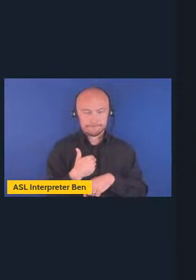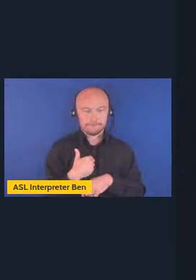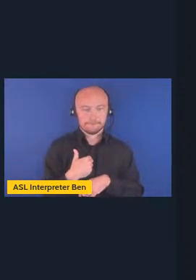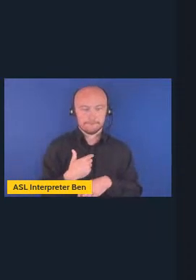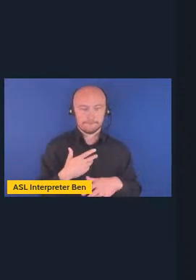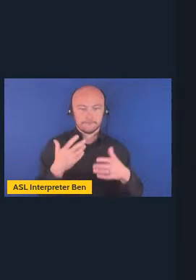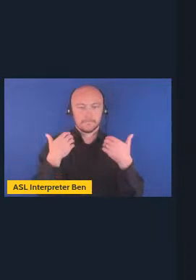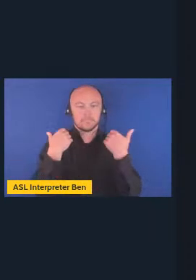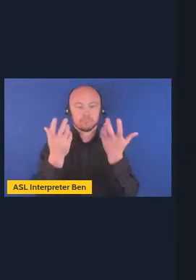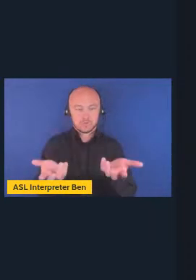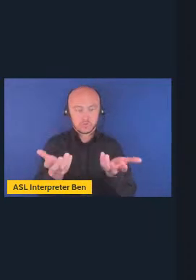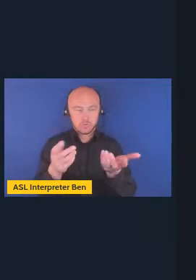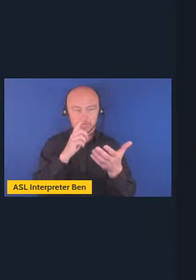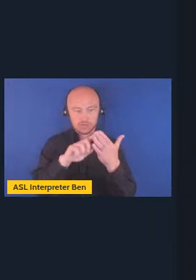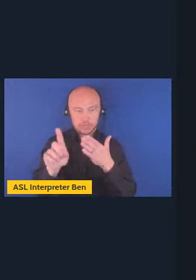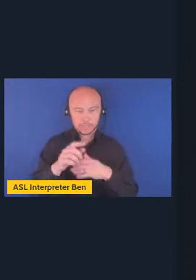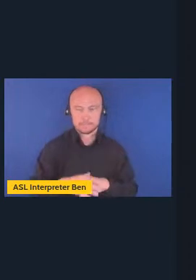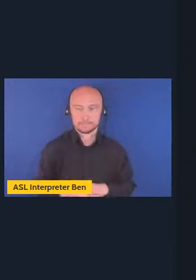through it.